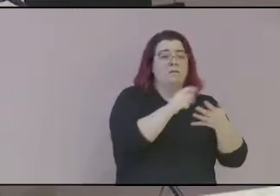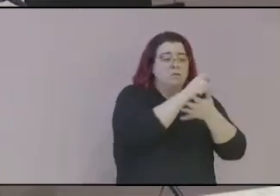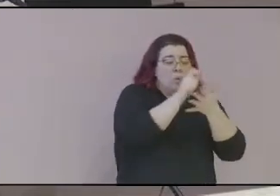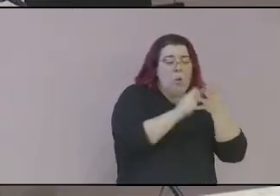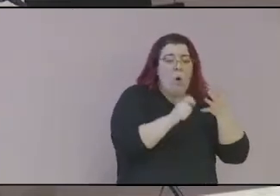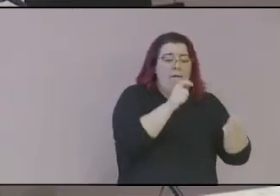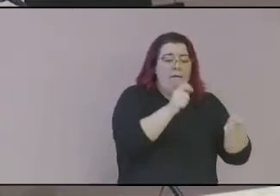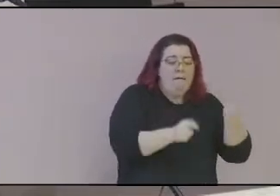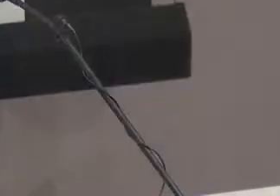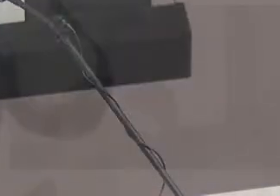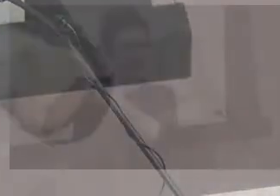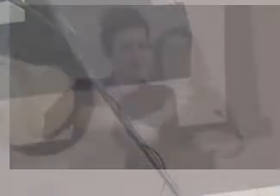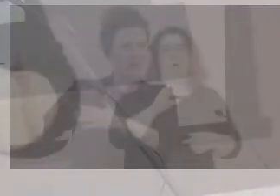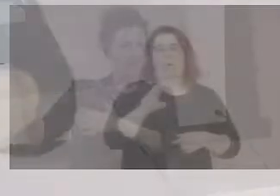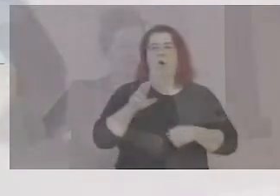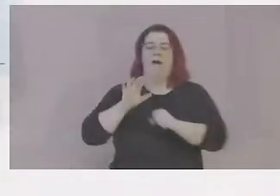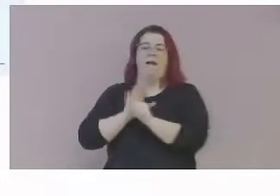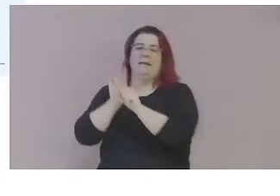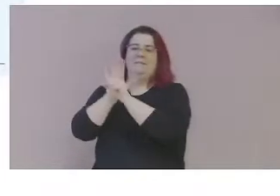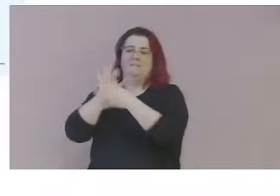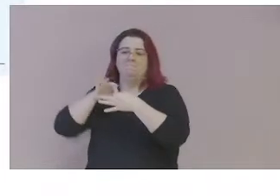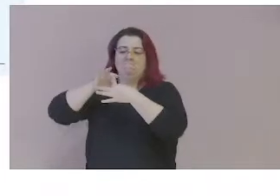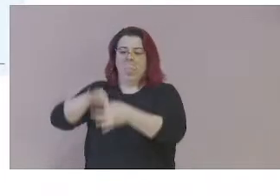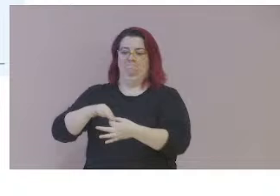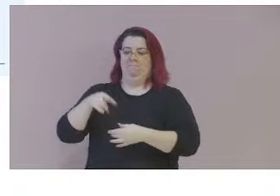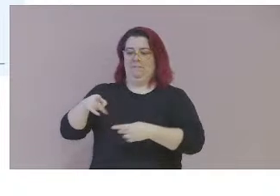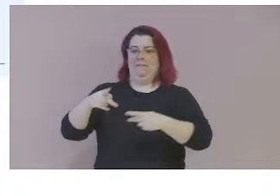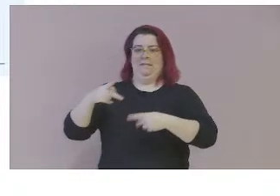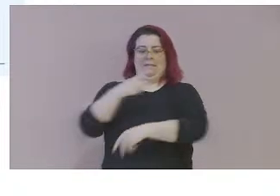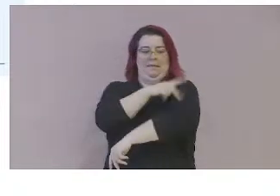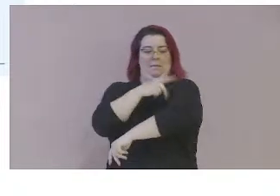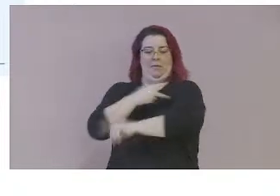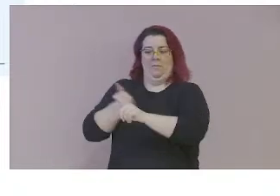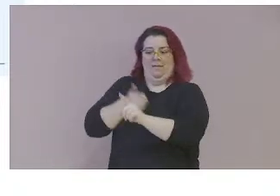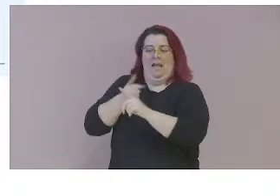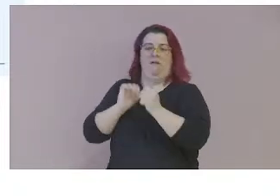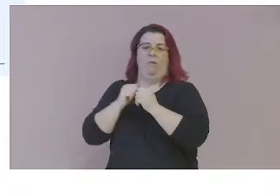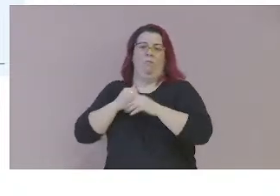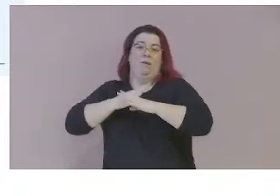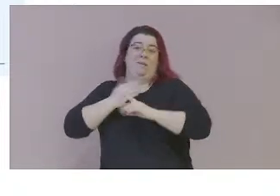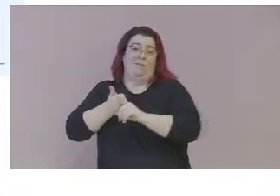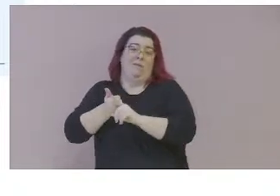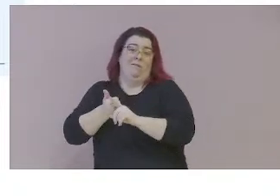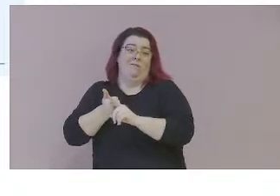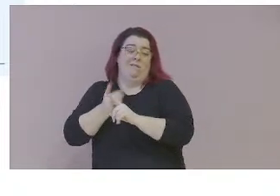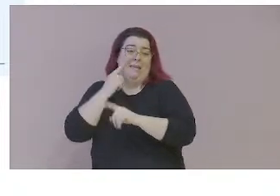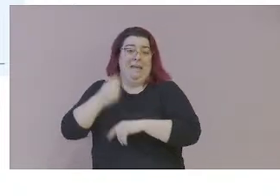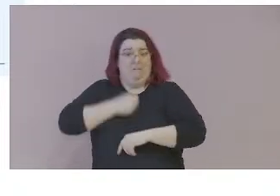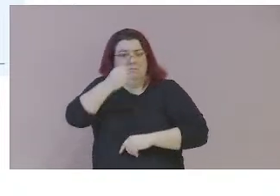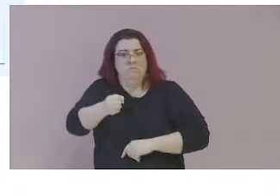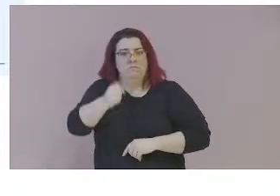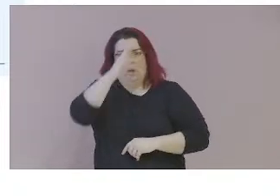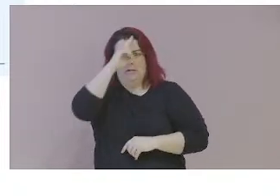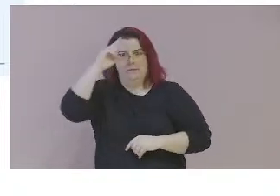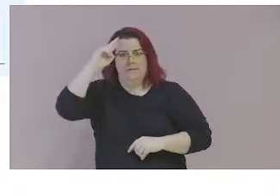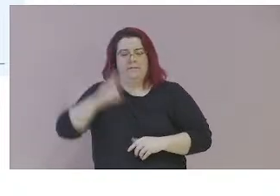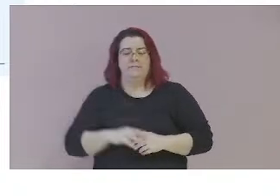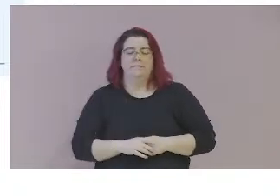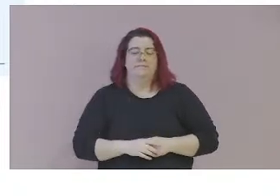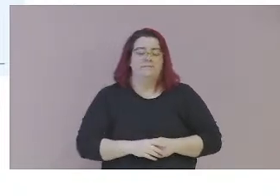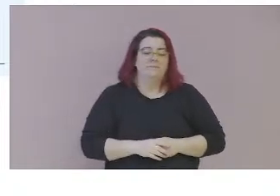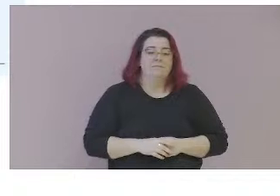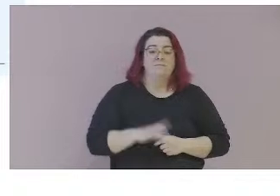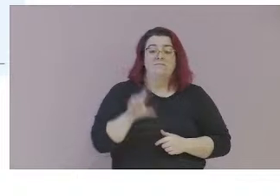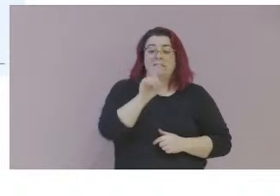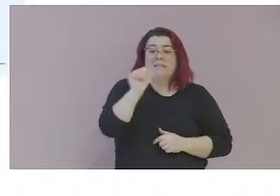or it's activism about how patients can protect themselves in the hospital setting. Disabled